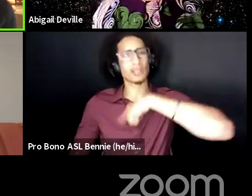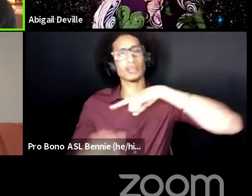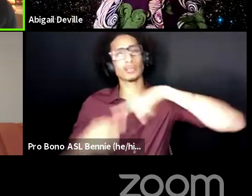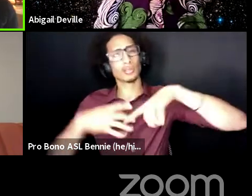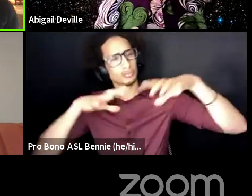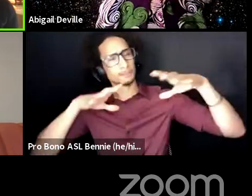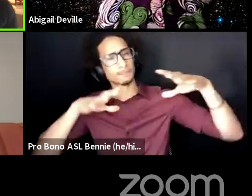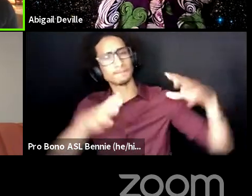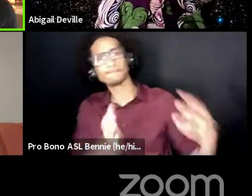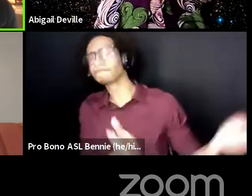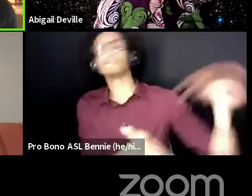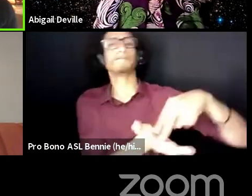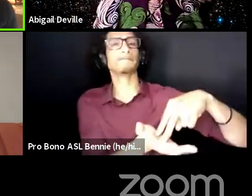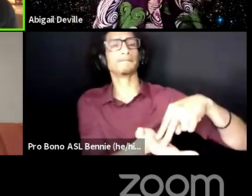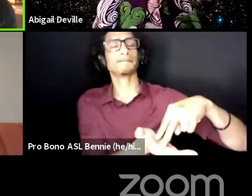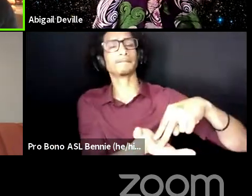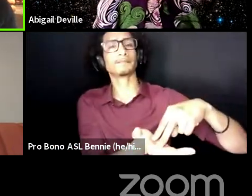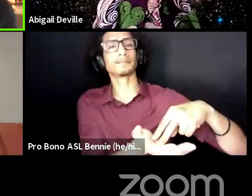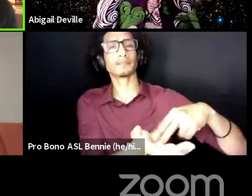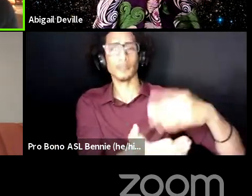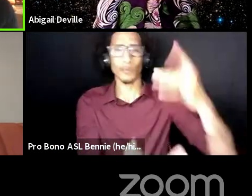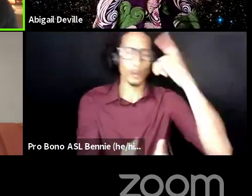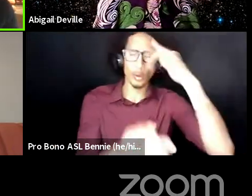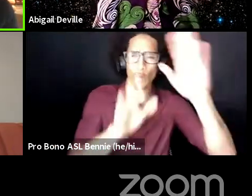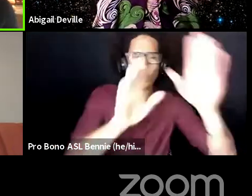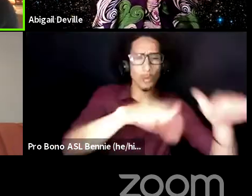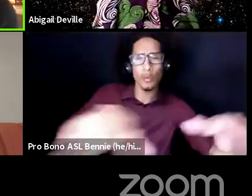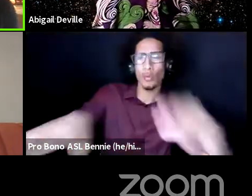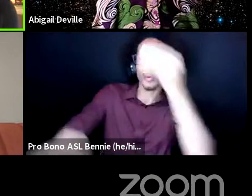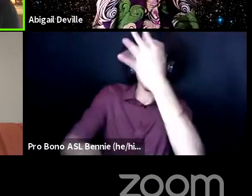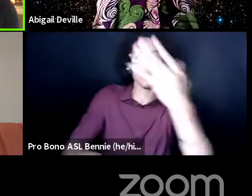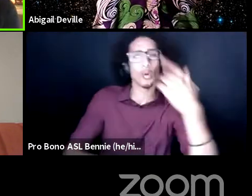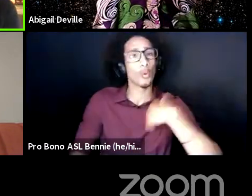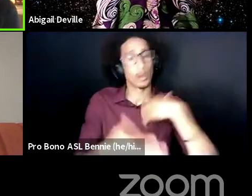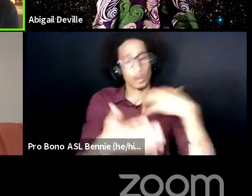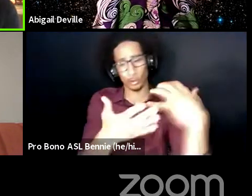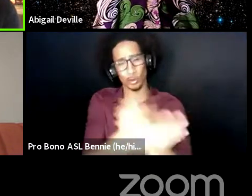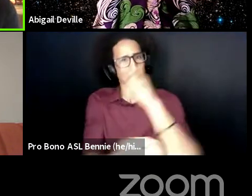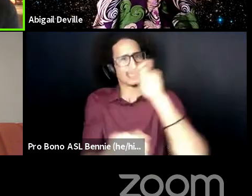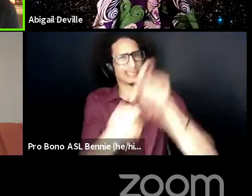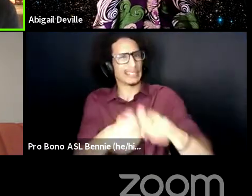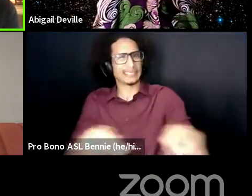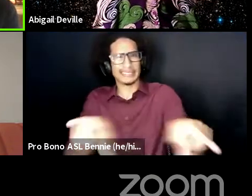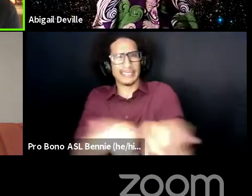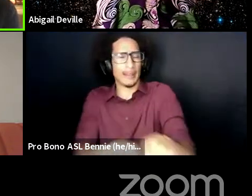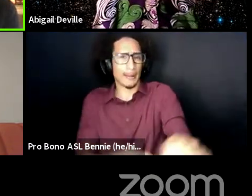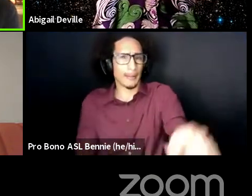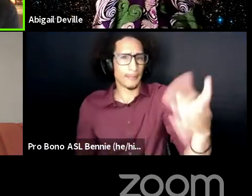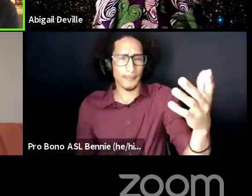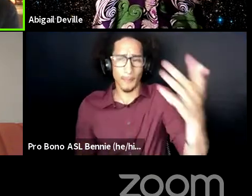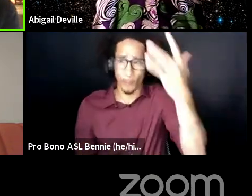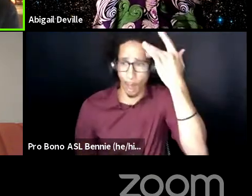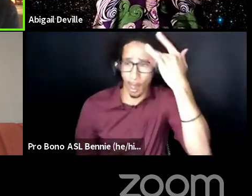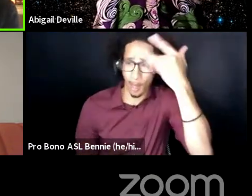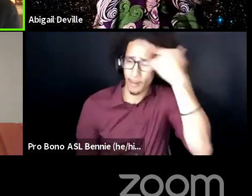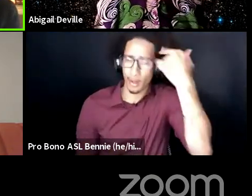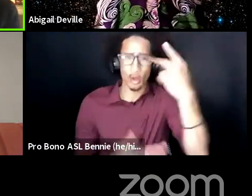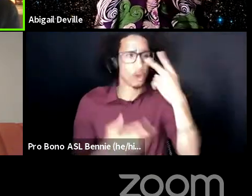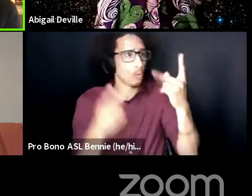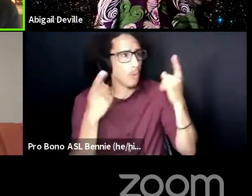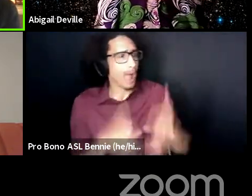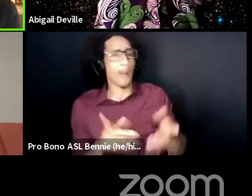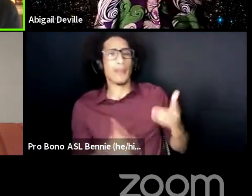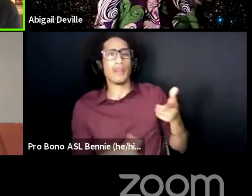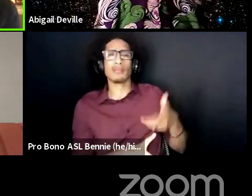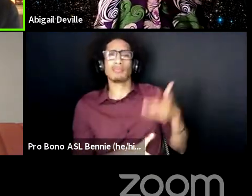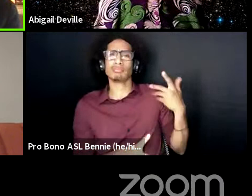that everyone else is given, right? Mm-hmm. We deserve the exact same opportunities because look at what happens when we get them, mm-hmm. right? Mm-hmm. And